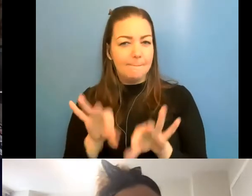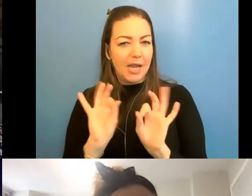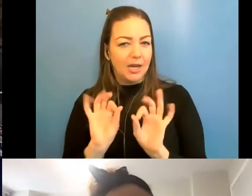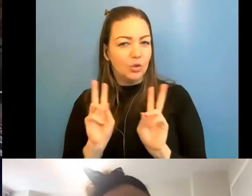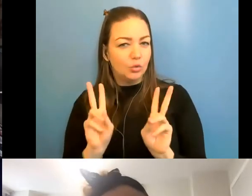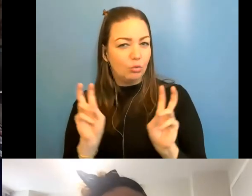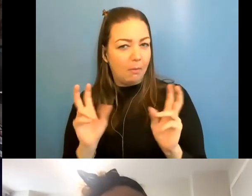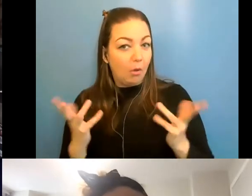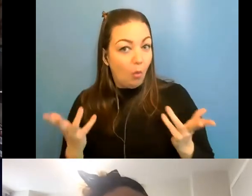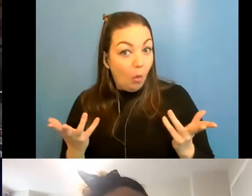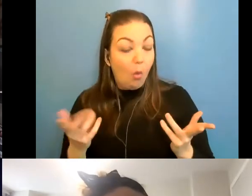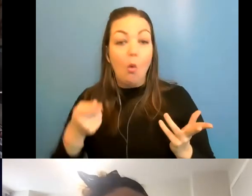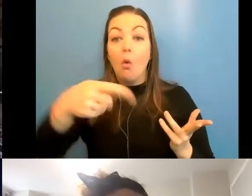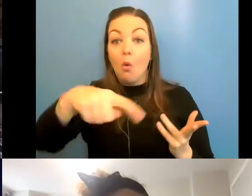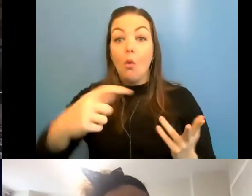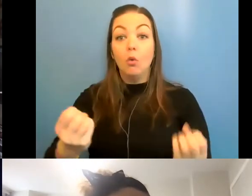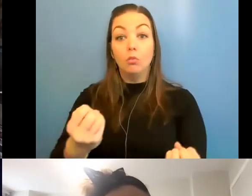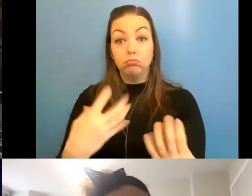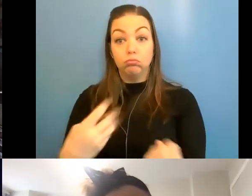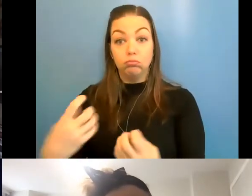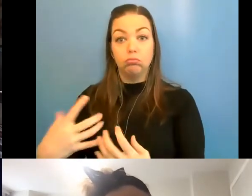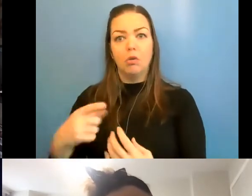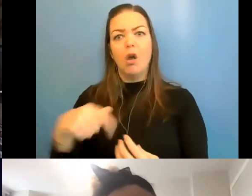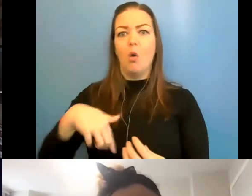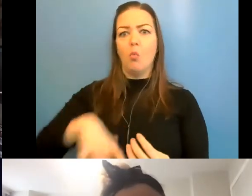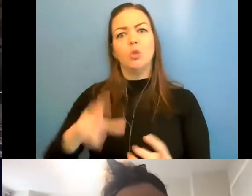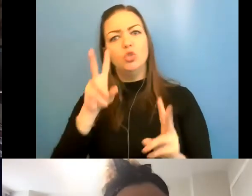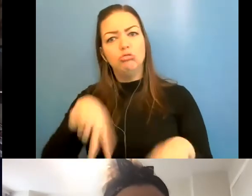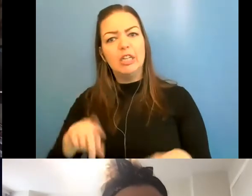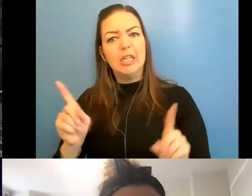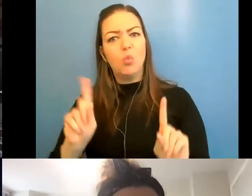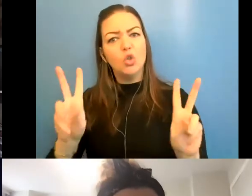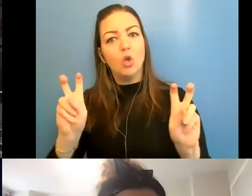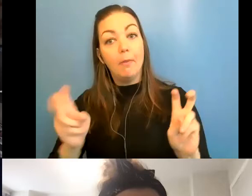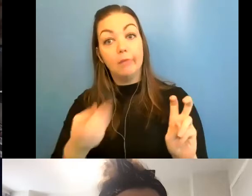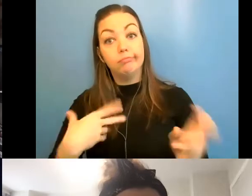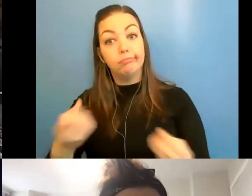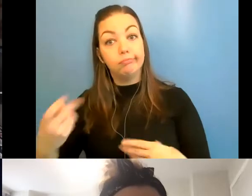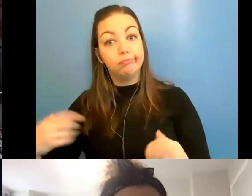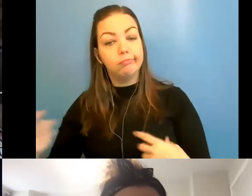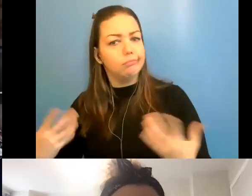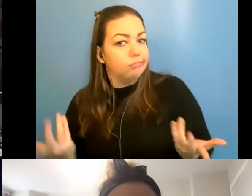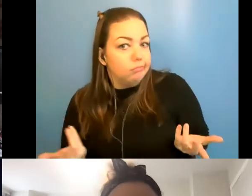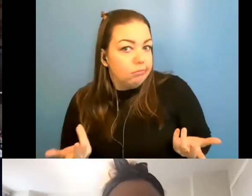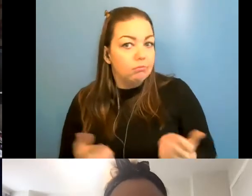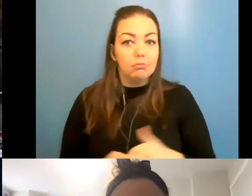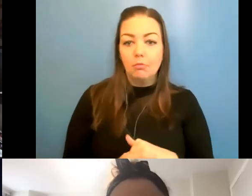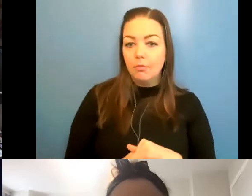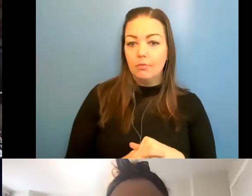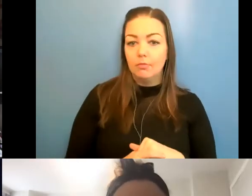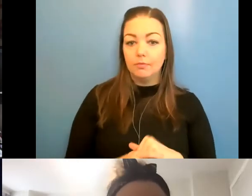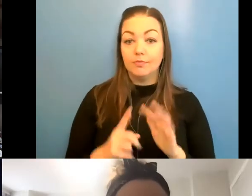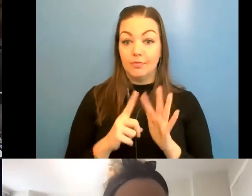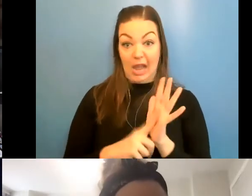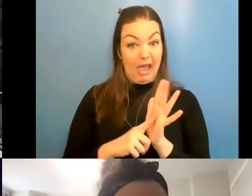input from people around things they'd like to see a blog post about. Maybe that's for you, Ellie, I don't know. It is